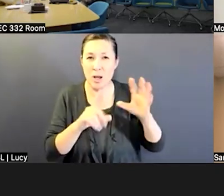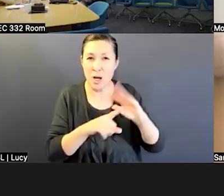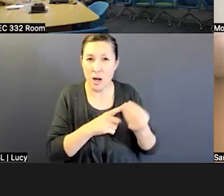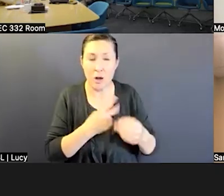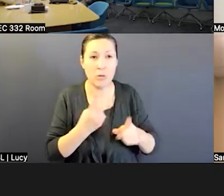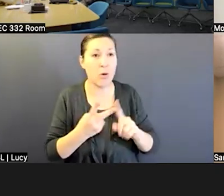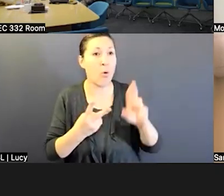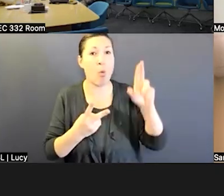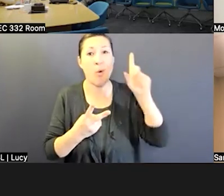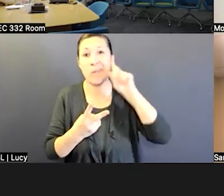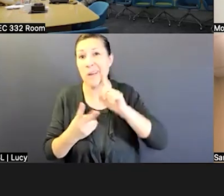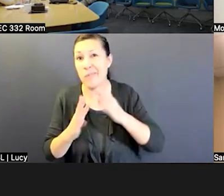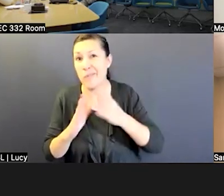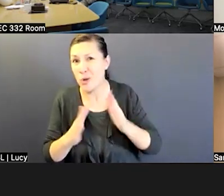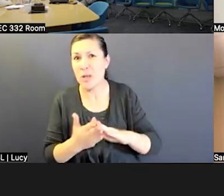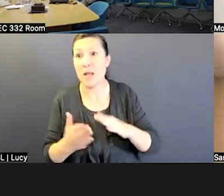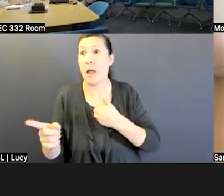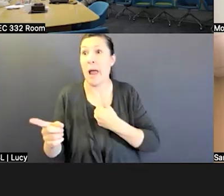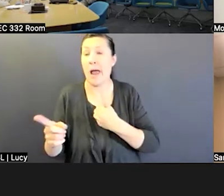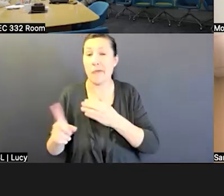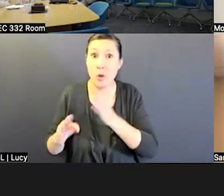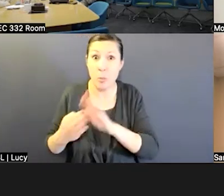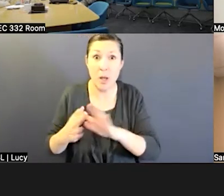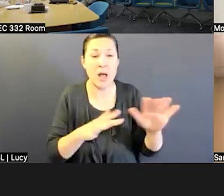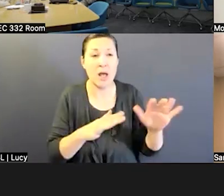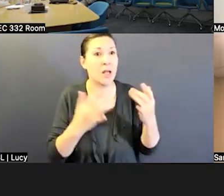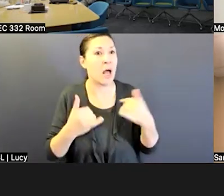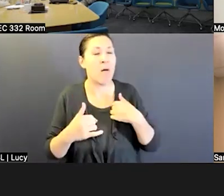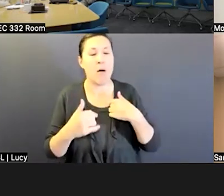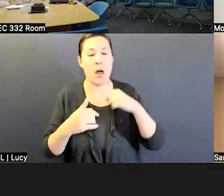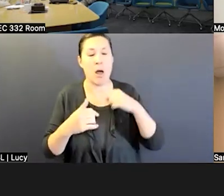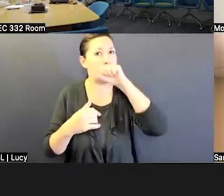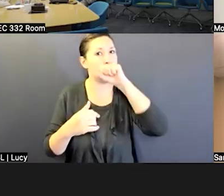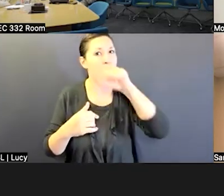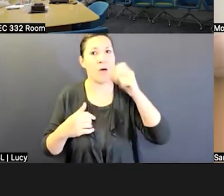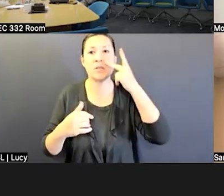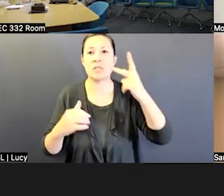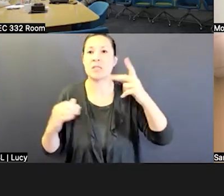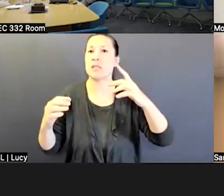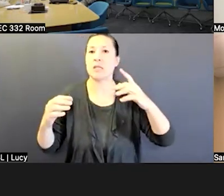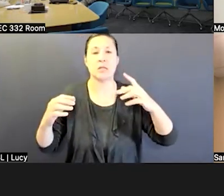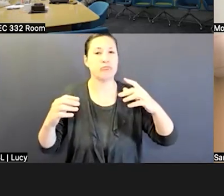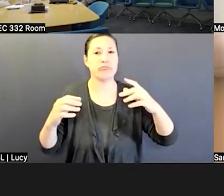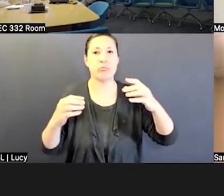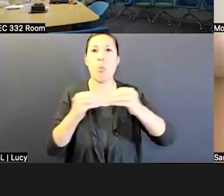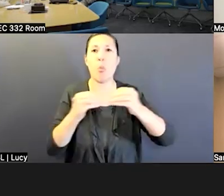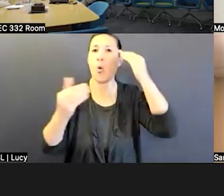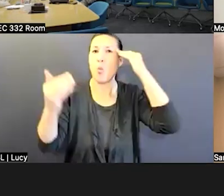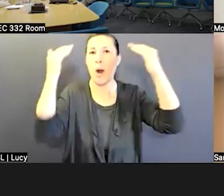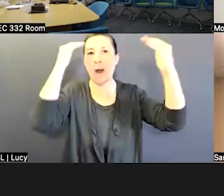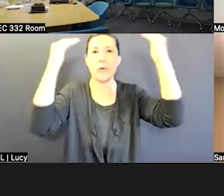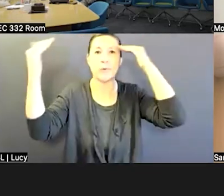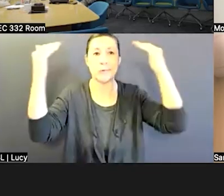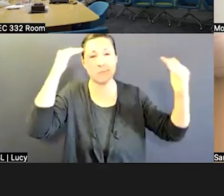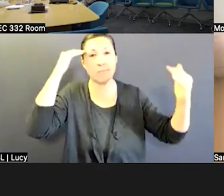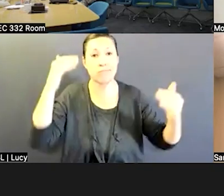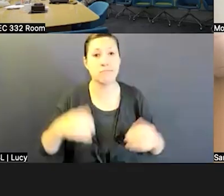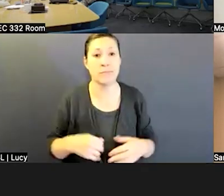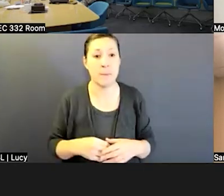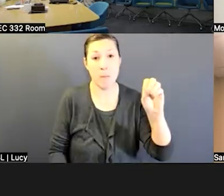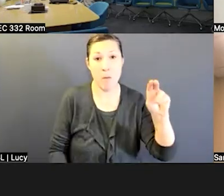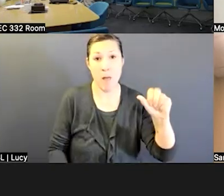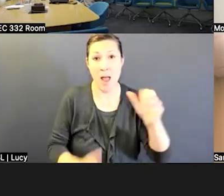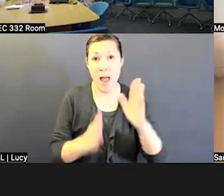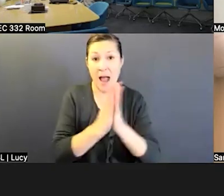So I just love seeing that they are teaching that, and spreading awareness starting at a young